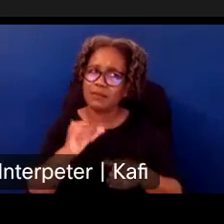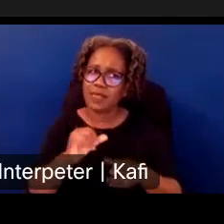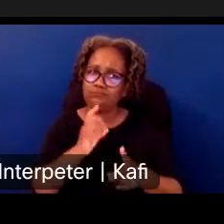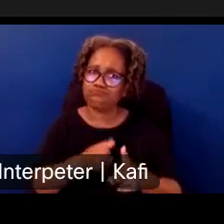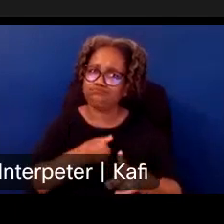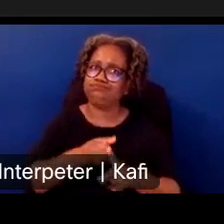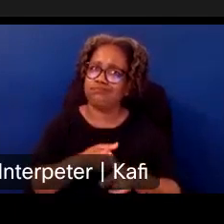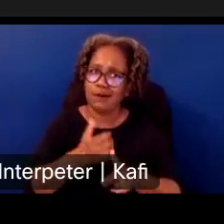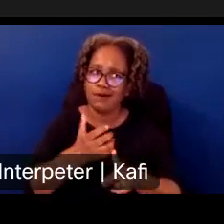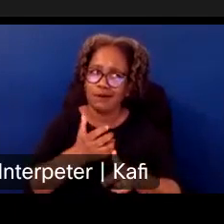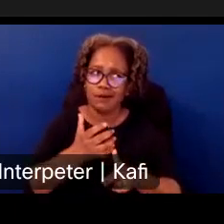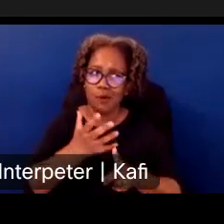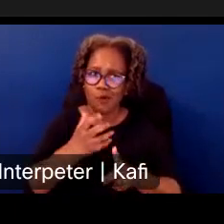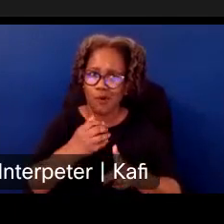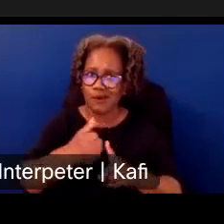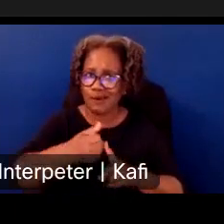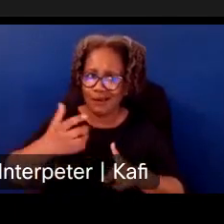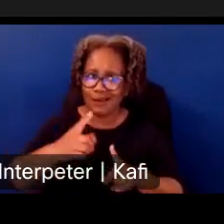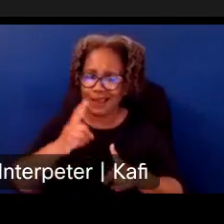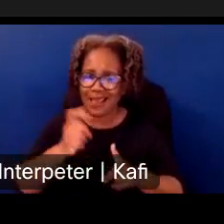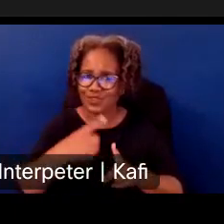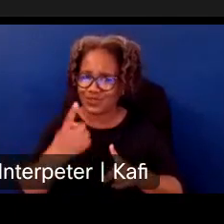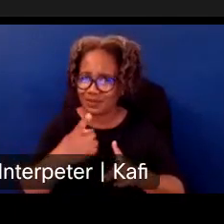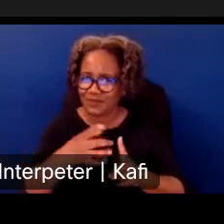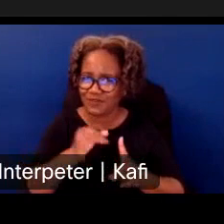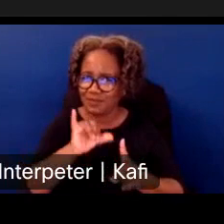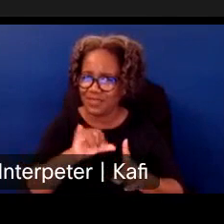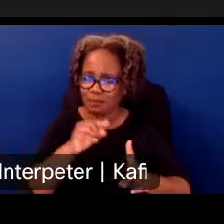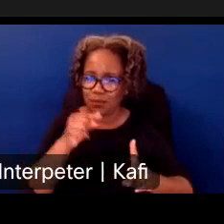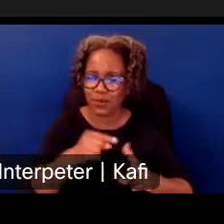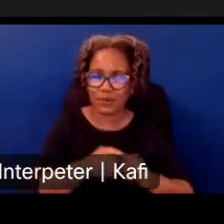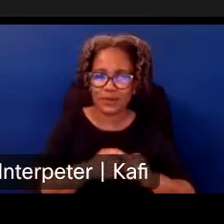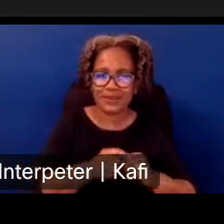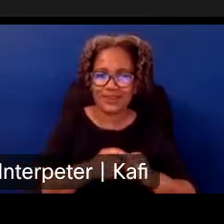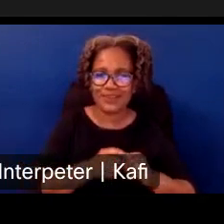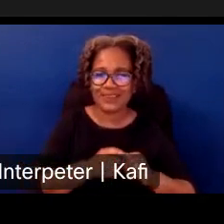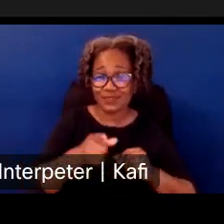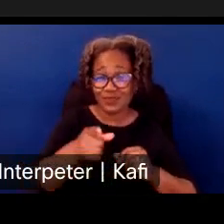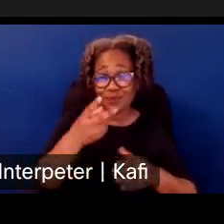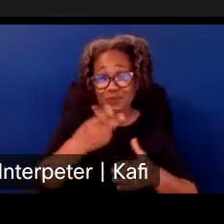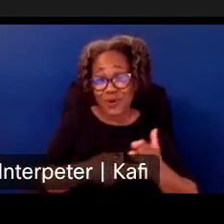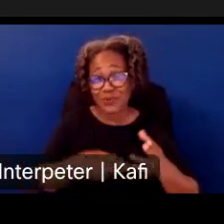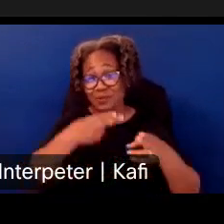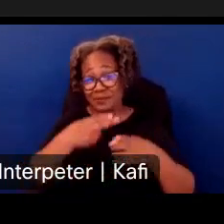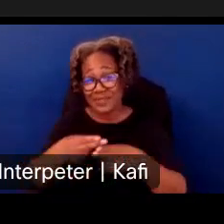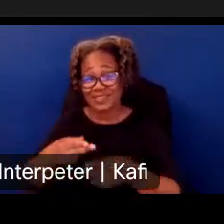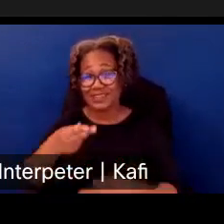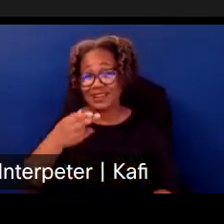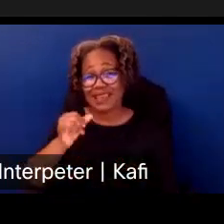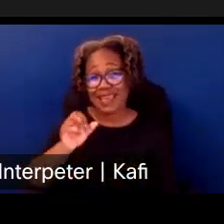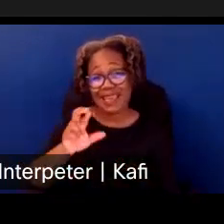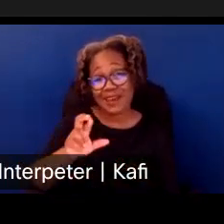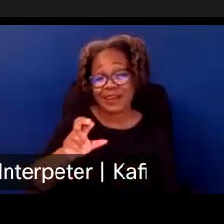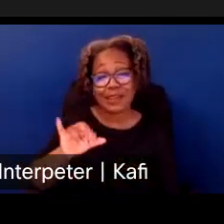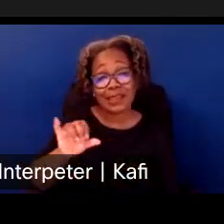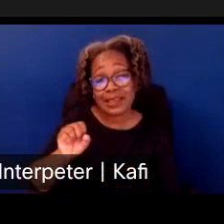It's beautiful the way you both shared this, that hair is hair is hair. And so that leads to what we should all have